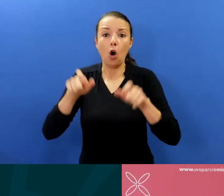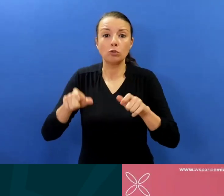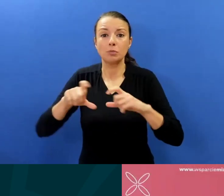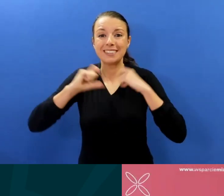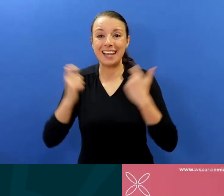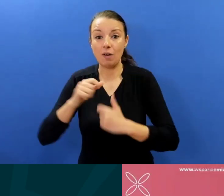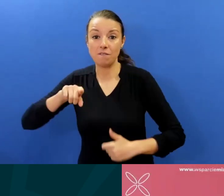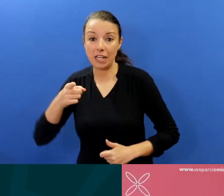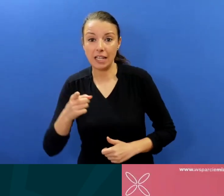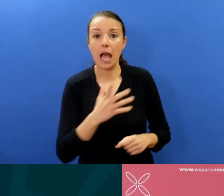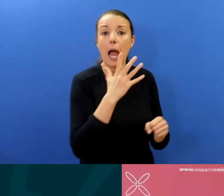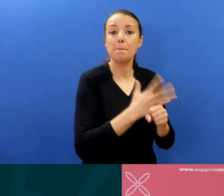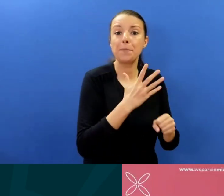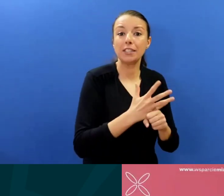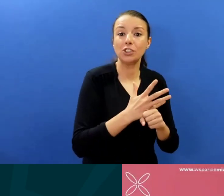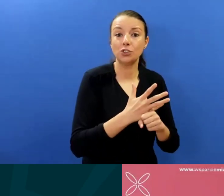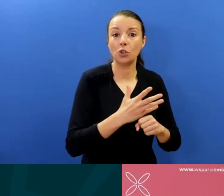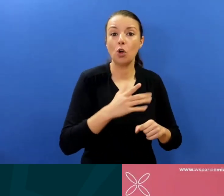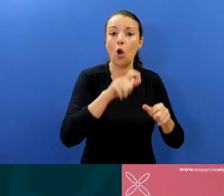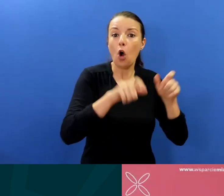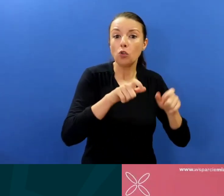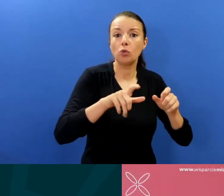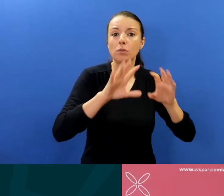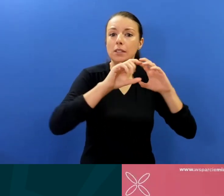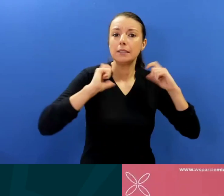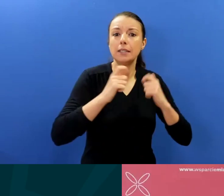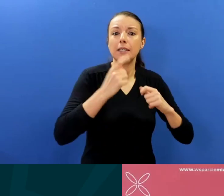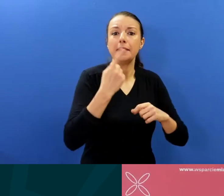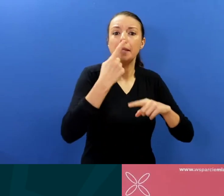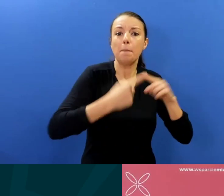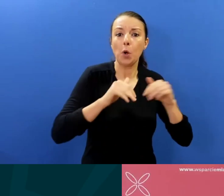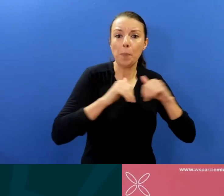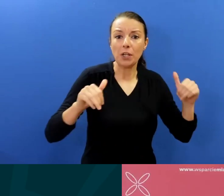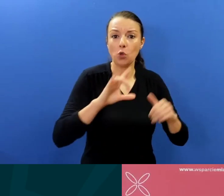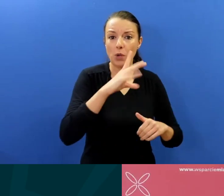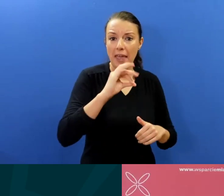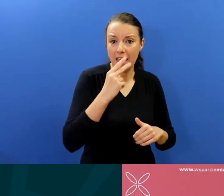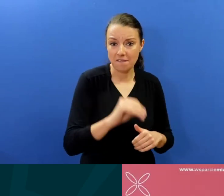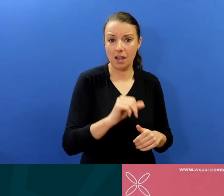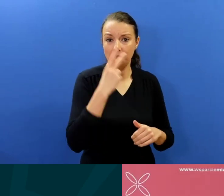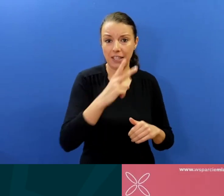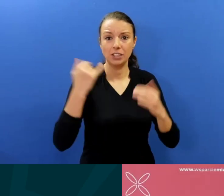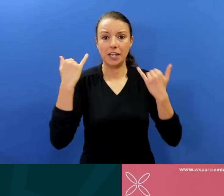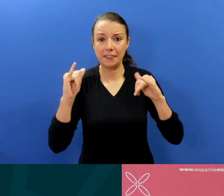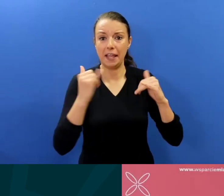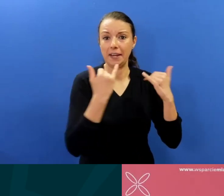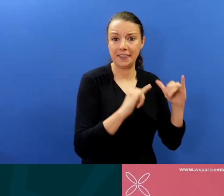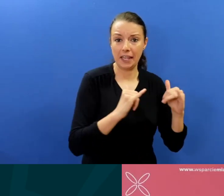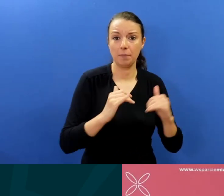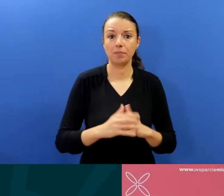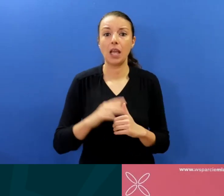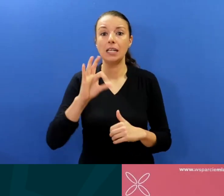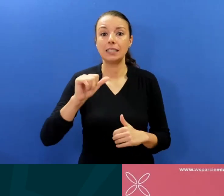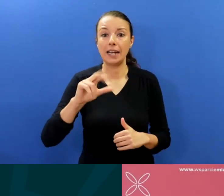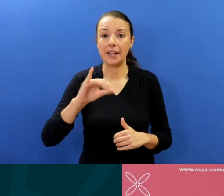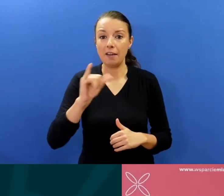participants. And for Sarajevo, we will have 80, which is,